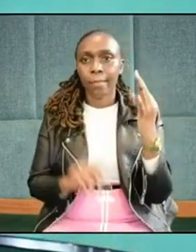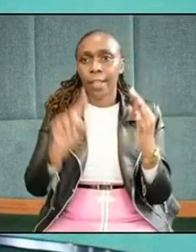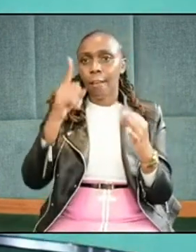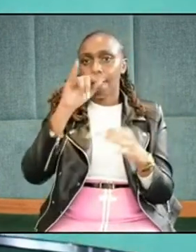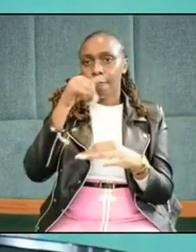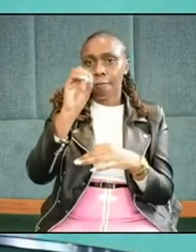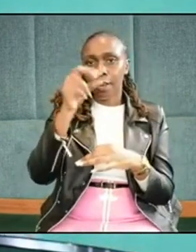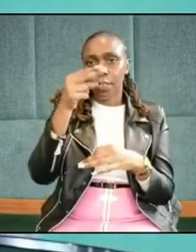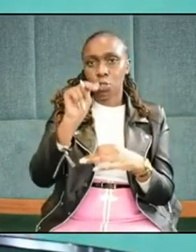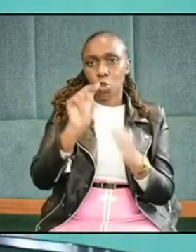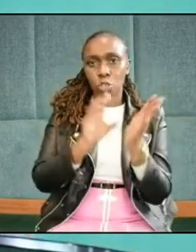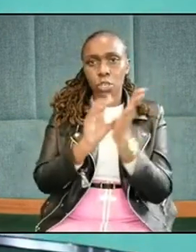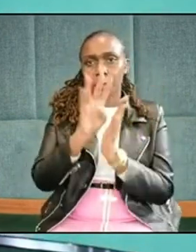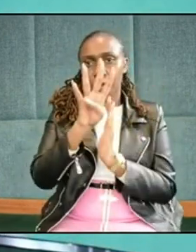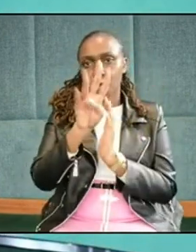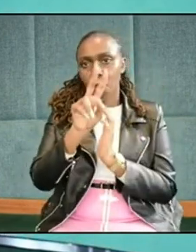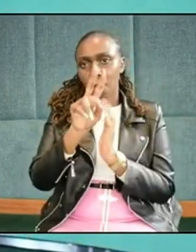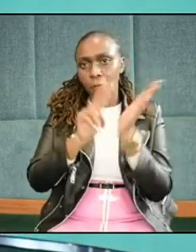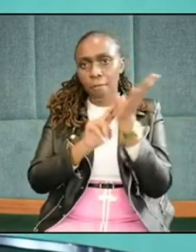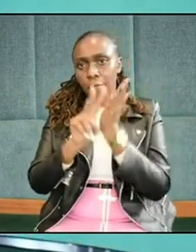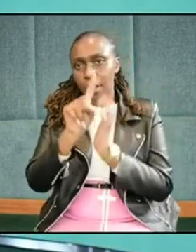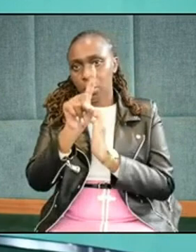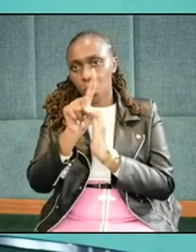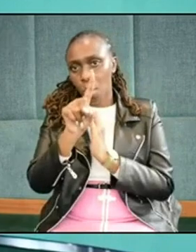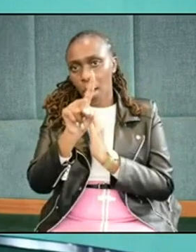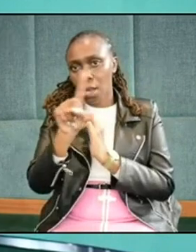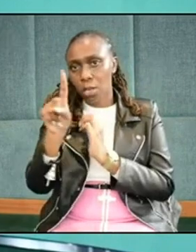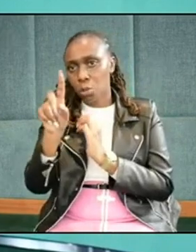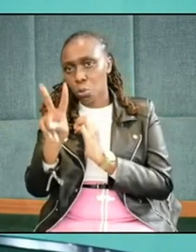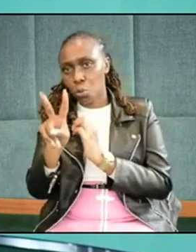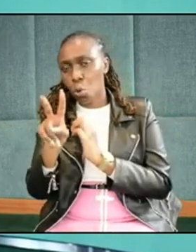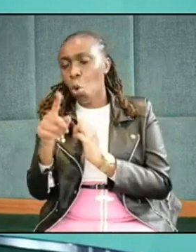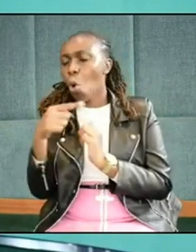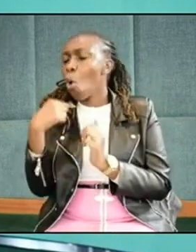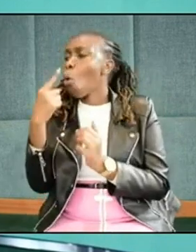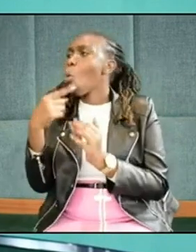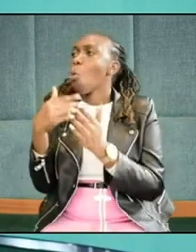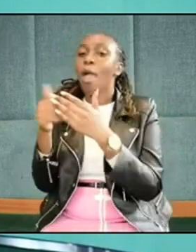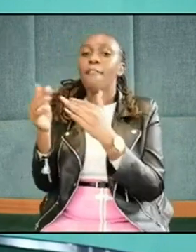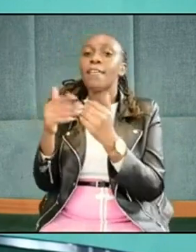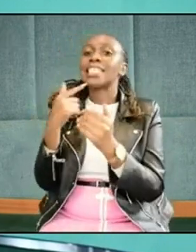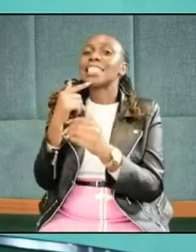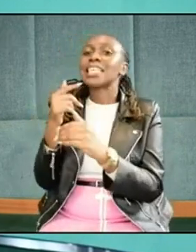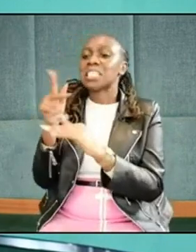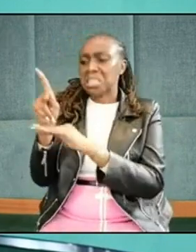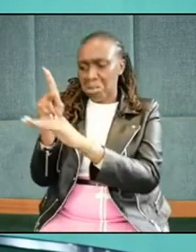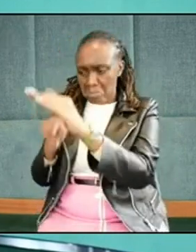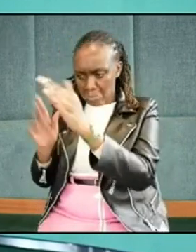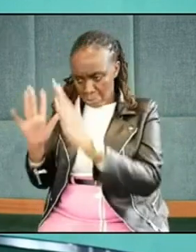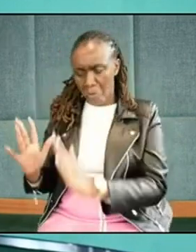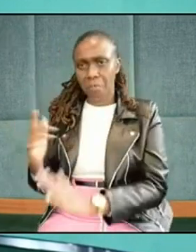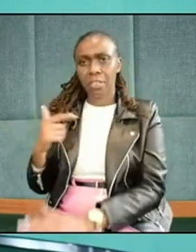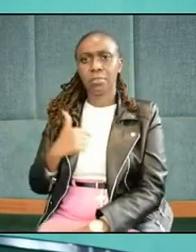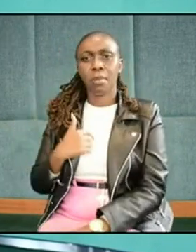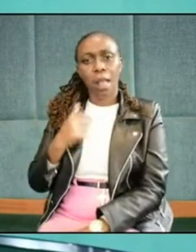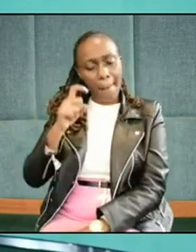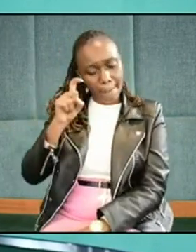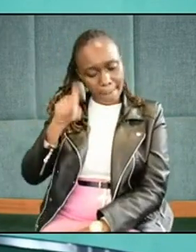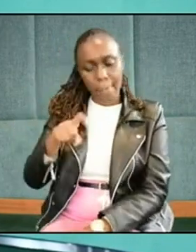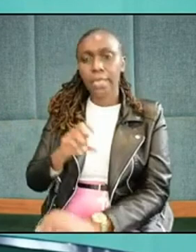John chapter 4, verses 1 and 2. Whoever says I'm a prophet must be